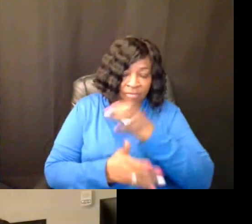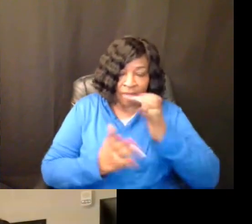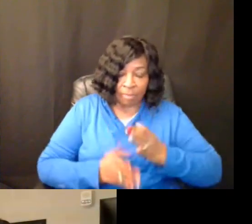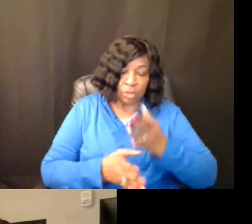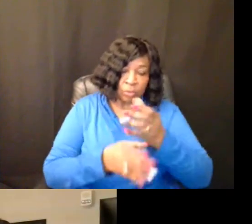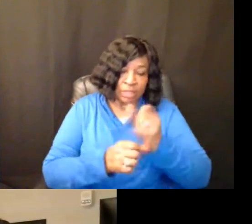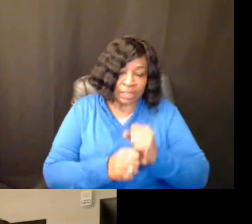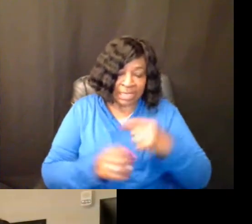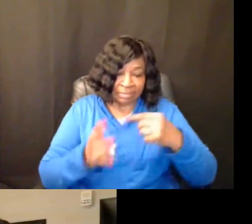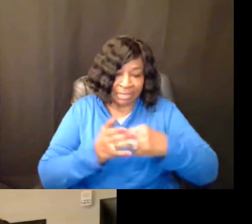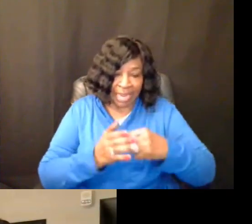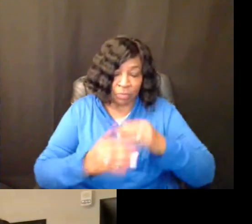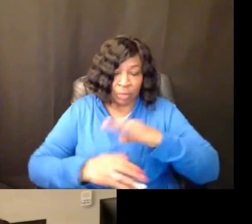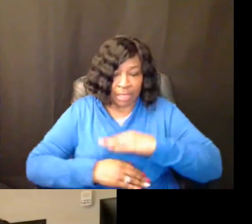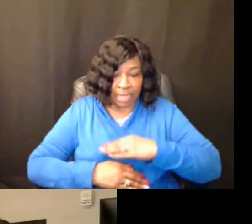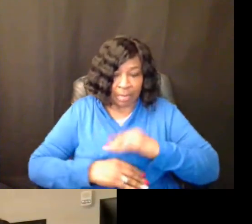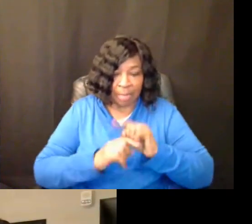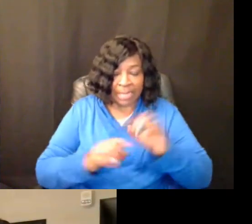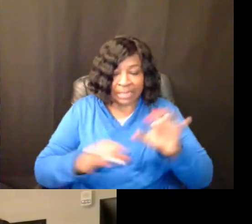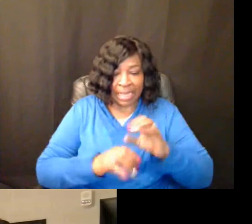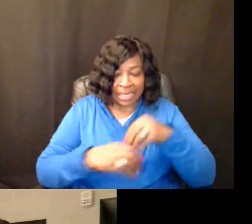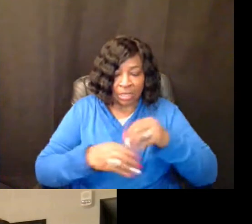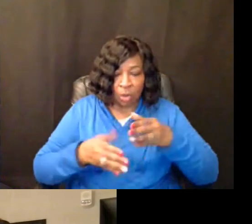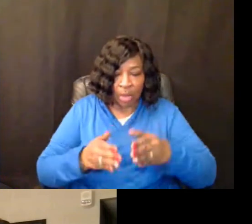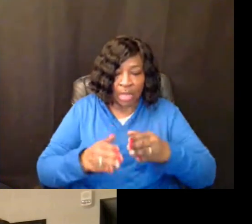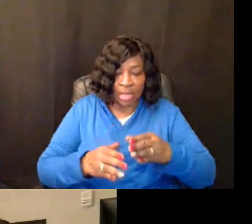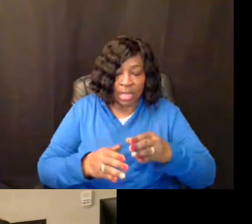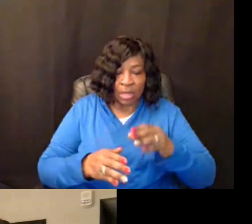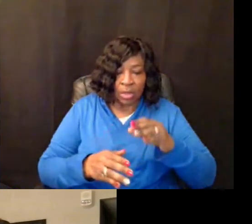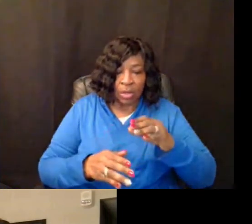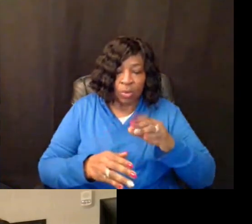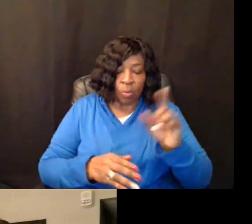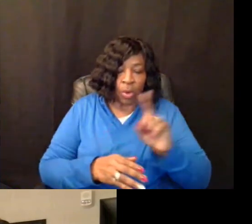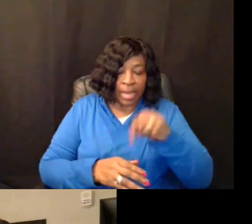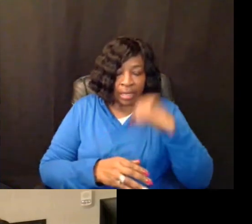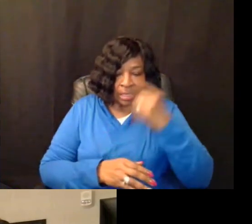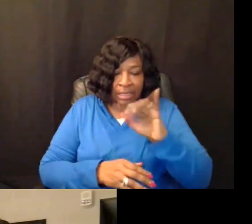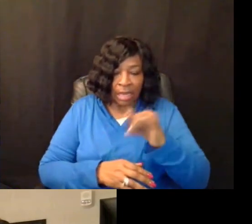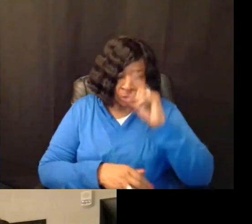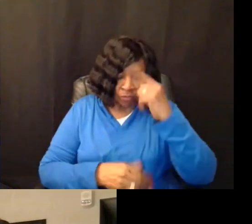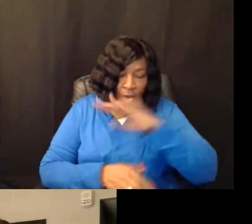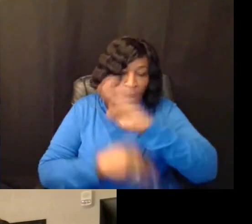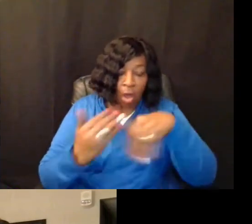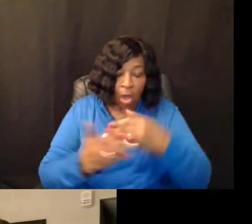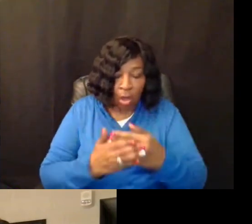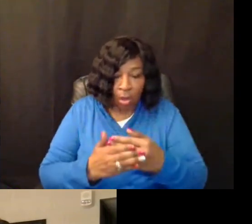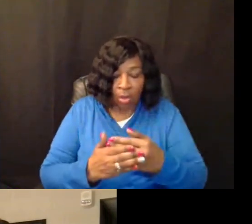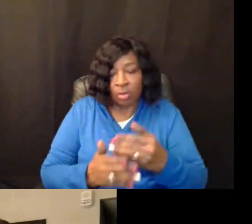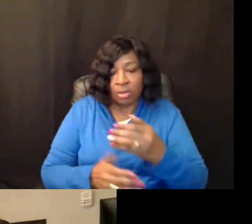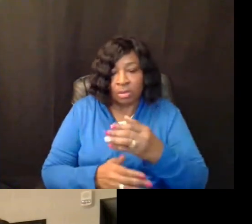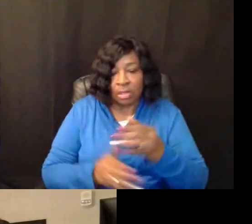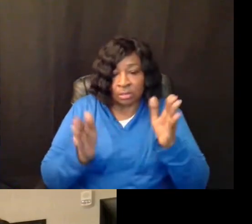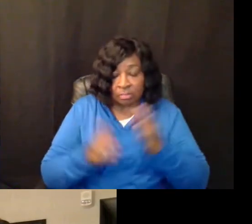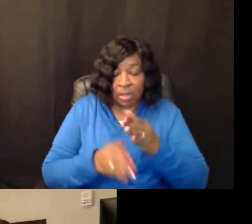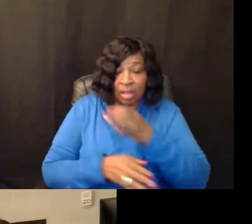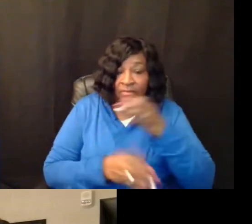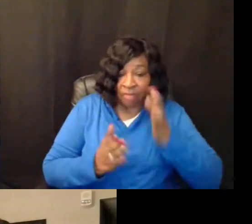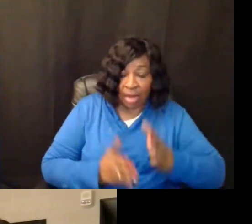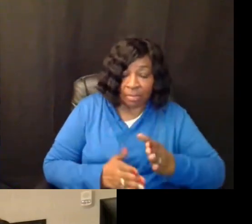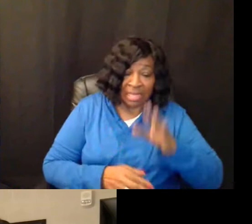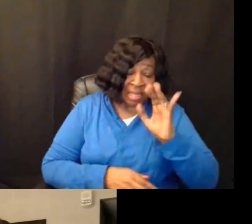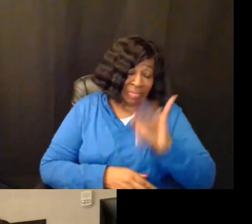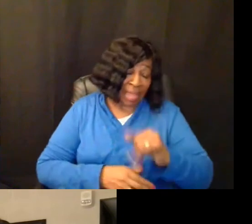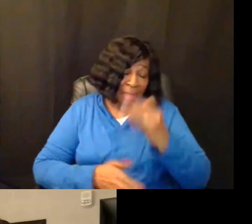but done in a way that looked like it was just for all small farmers, but targeted towards BIPOC farmers. That may have